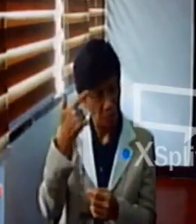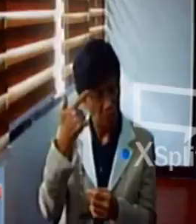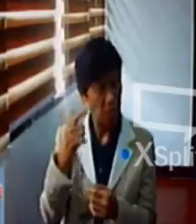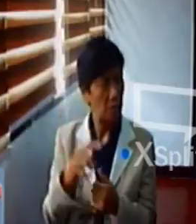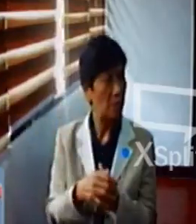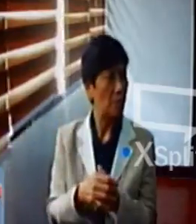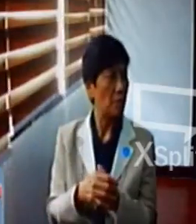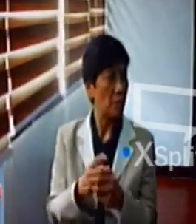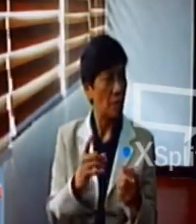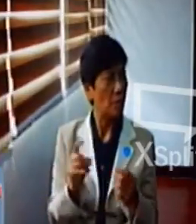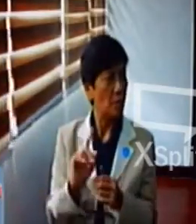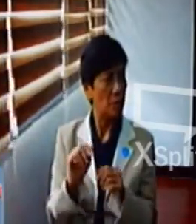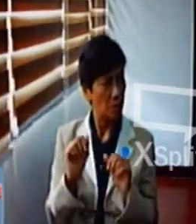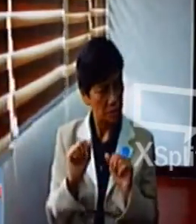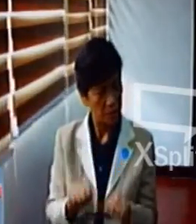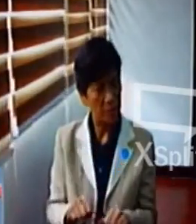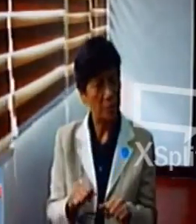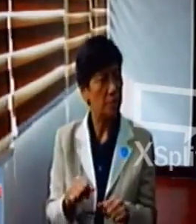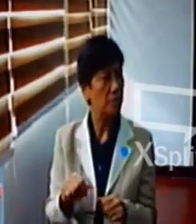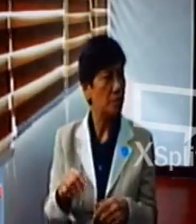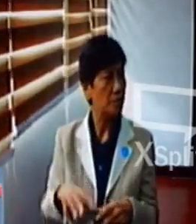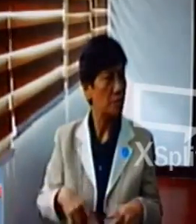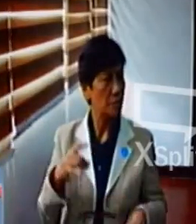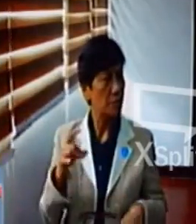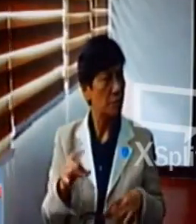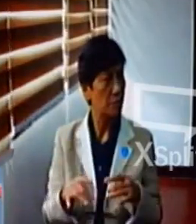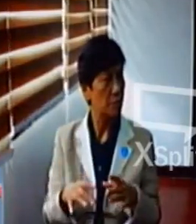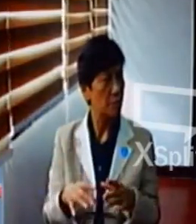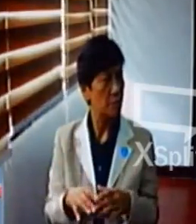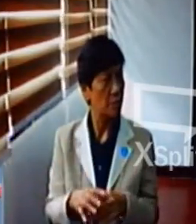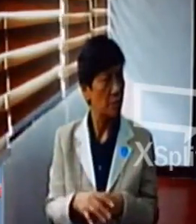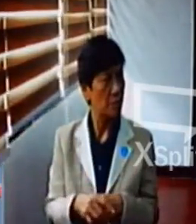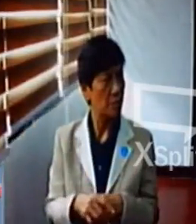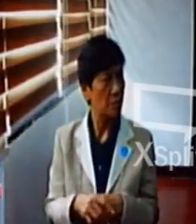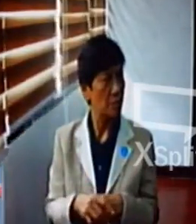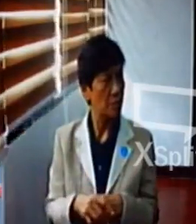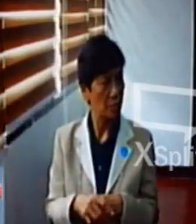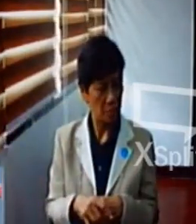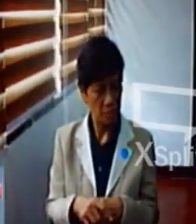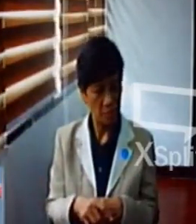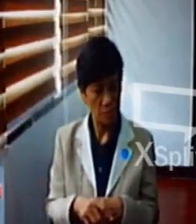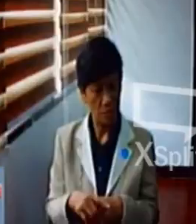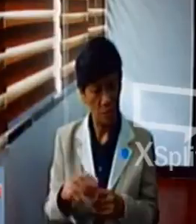we can to help out our clientele, which are the fisher folks.